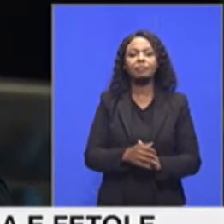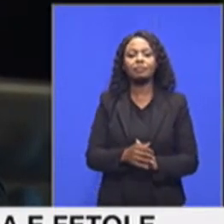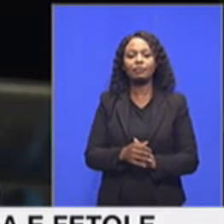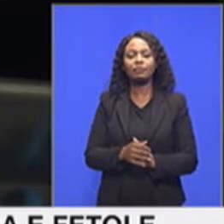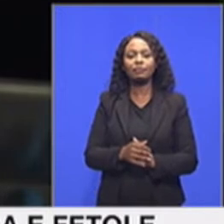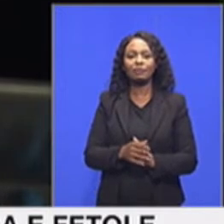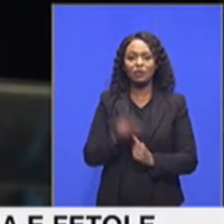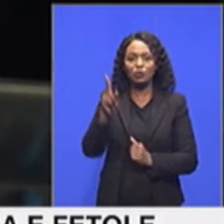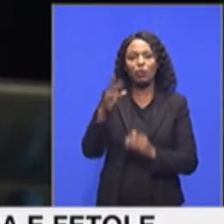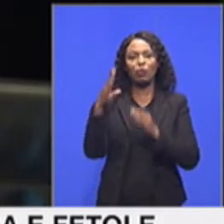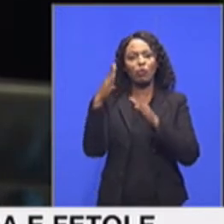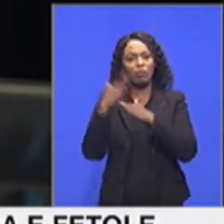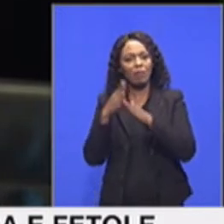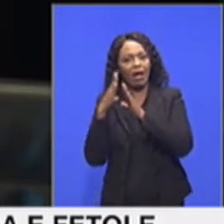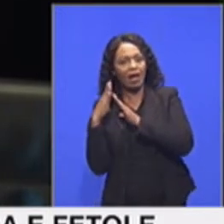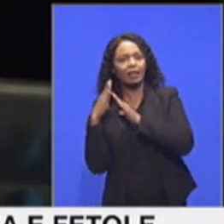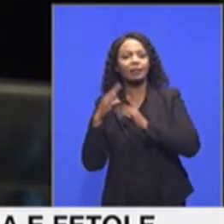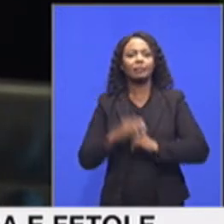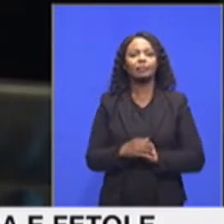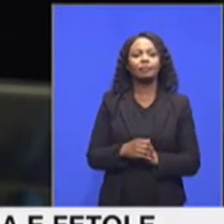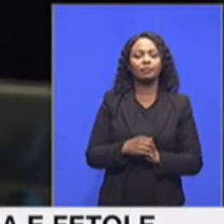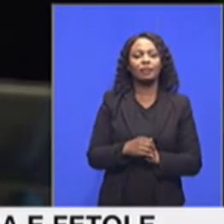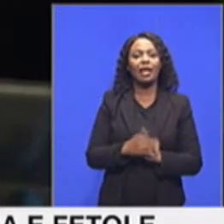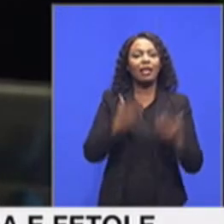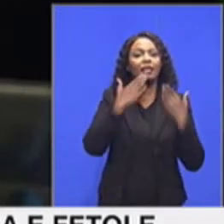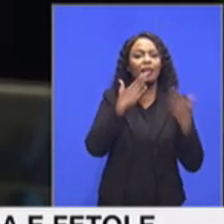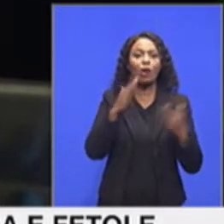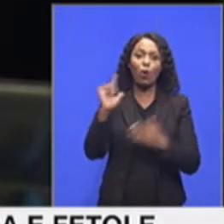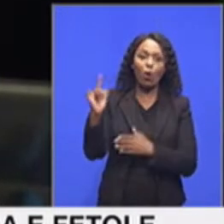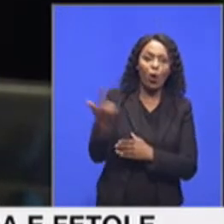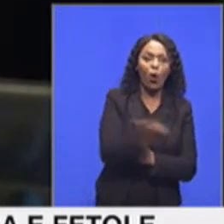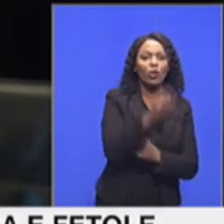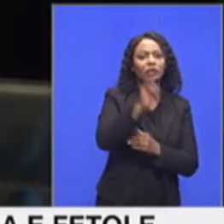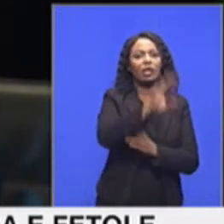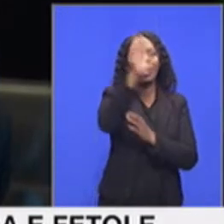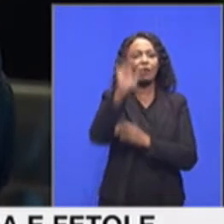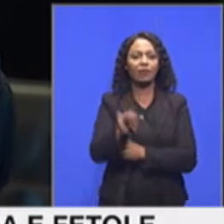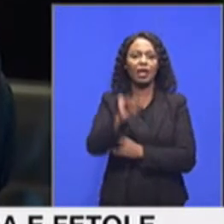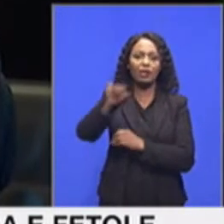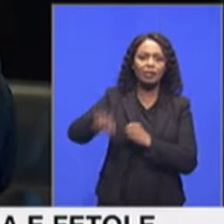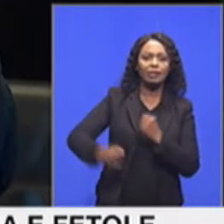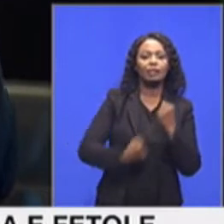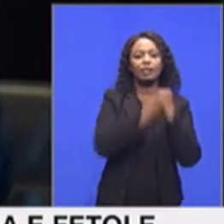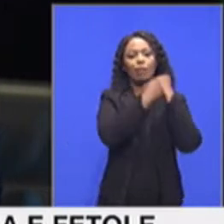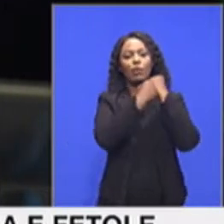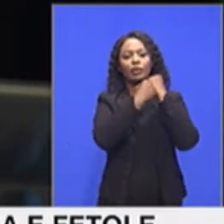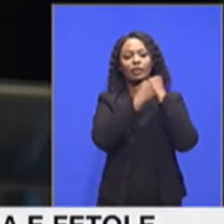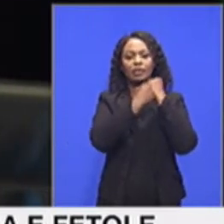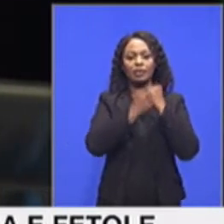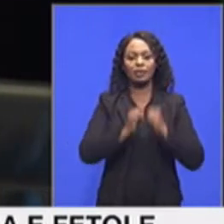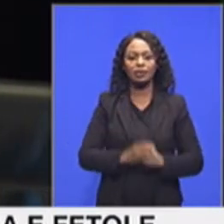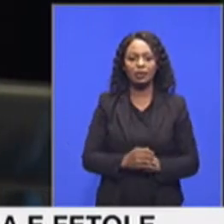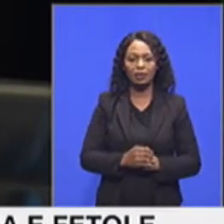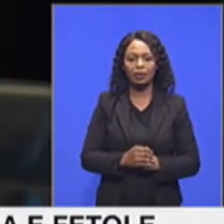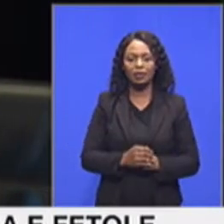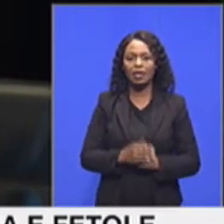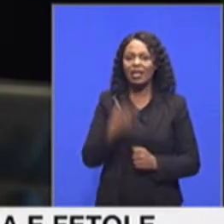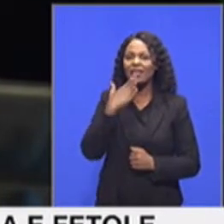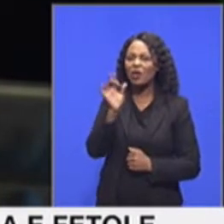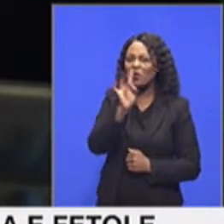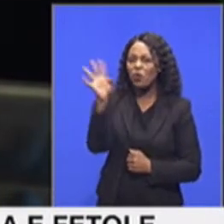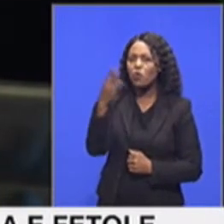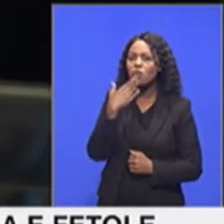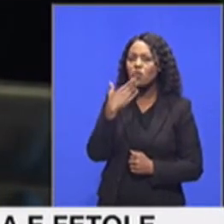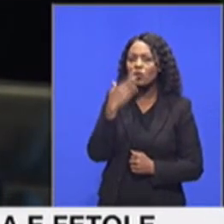Let me thank each of you South Africans for the support. Sashe Yewani, we thank you. Nyazingban.